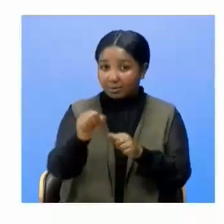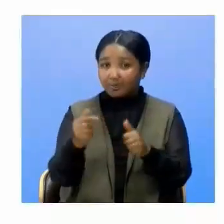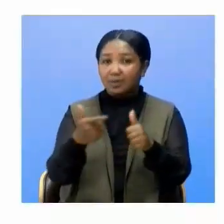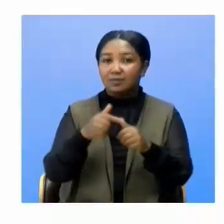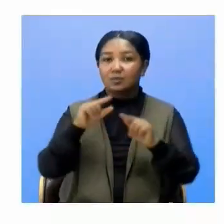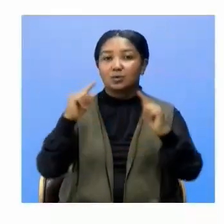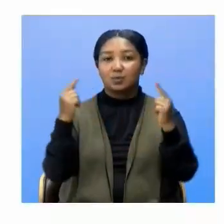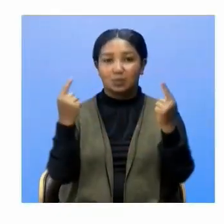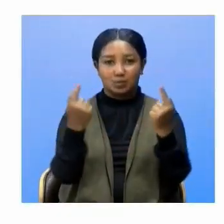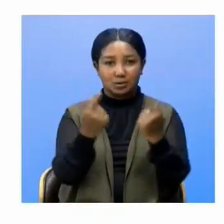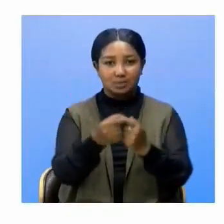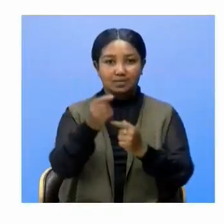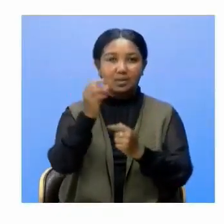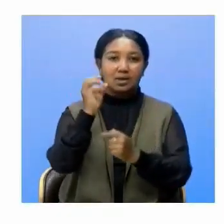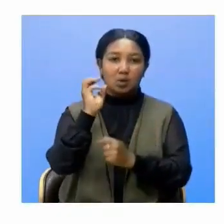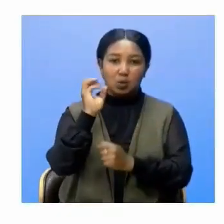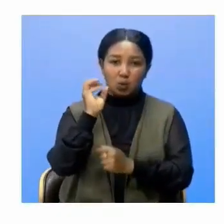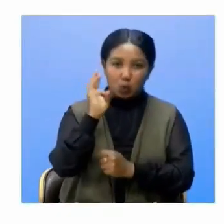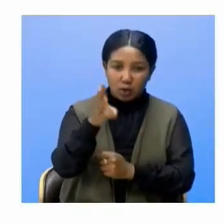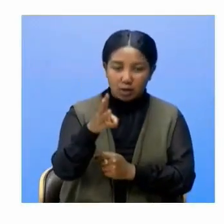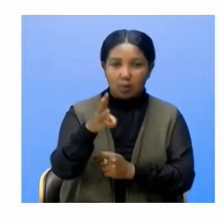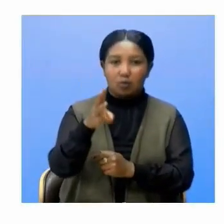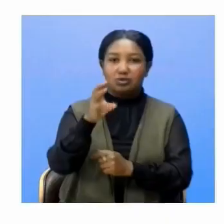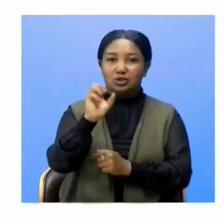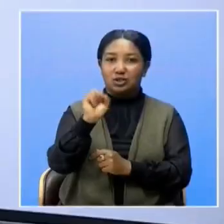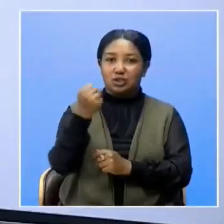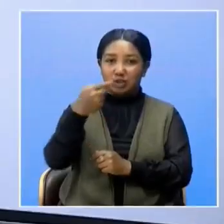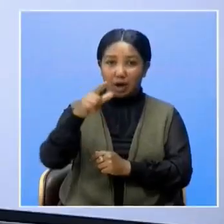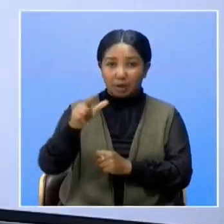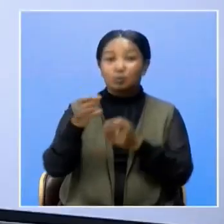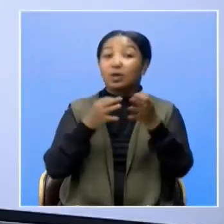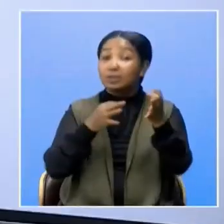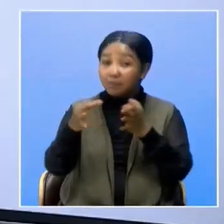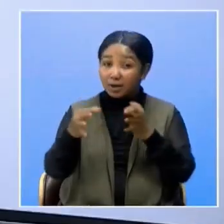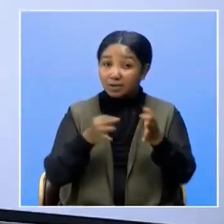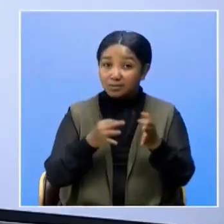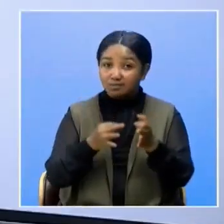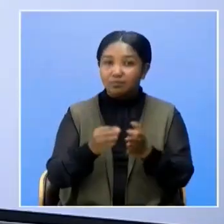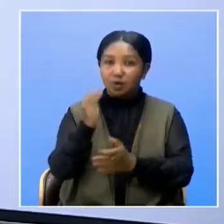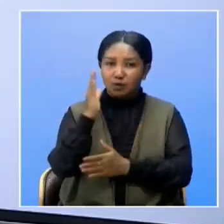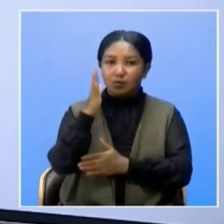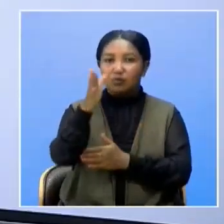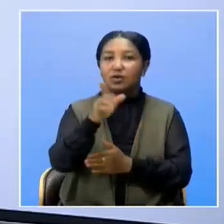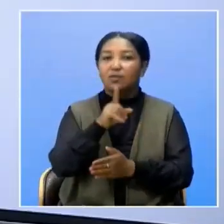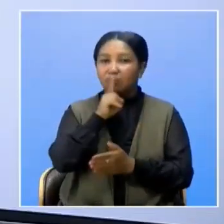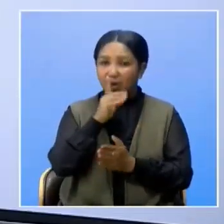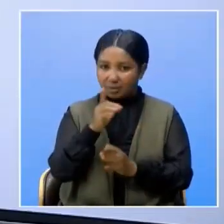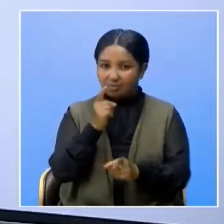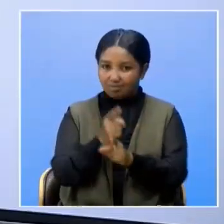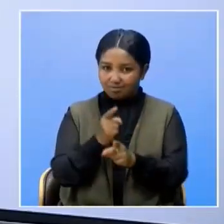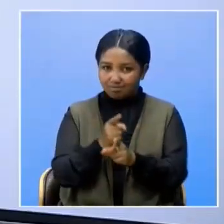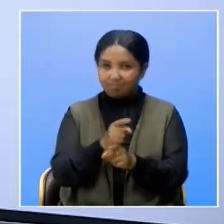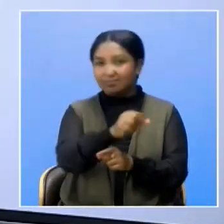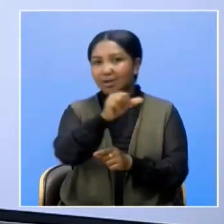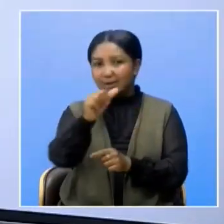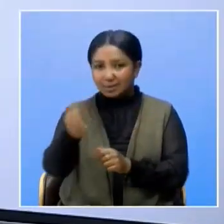group, which was will and shall, we use them to express what? A future fact, very good.